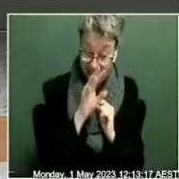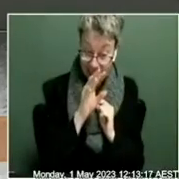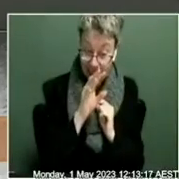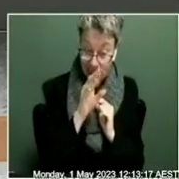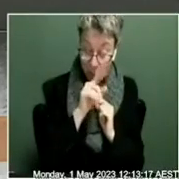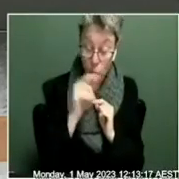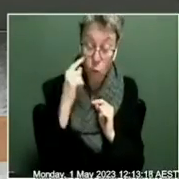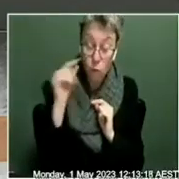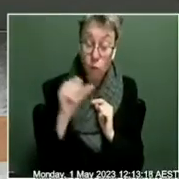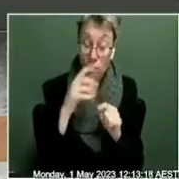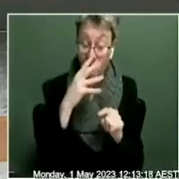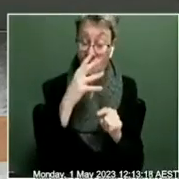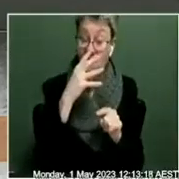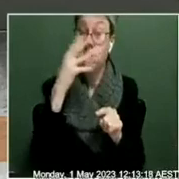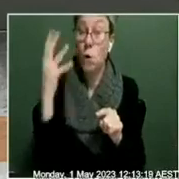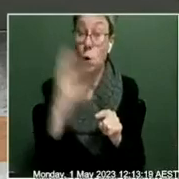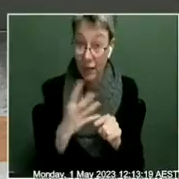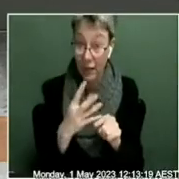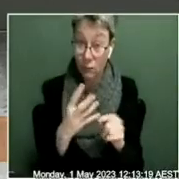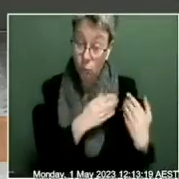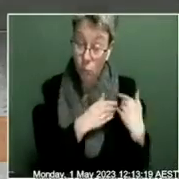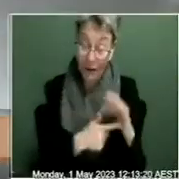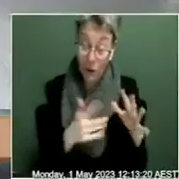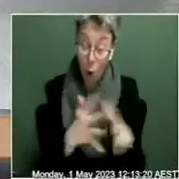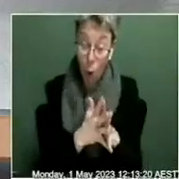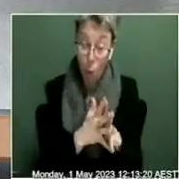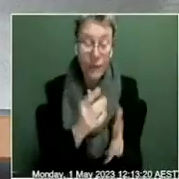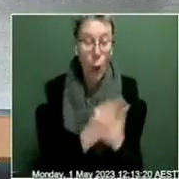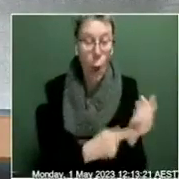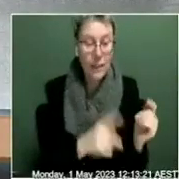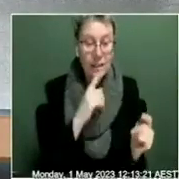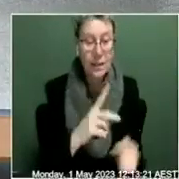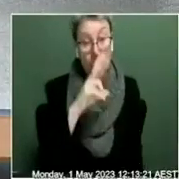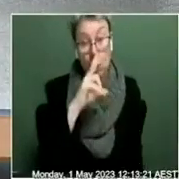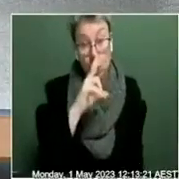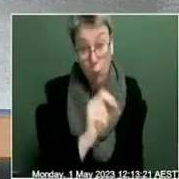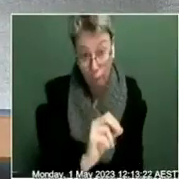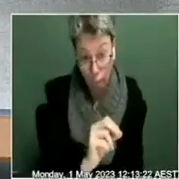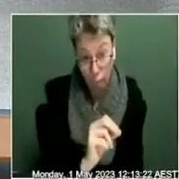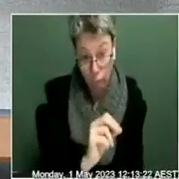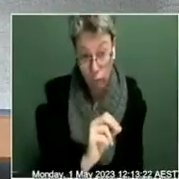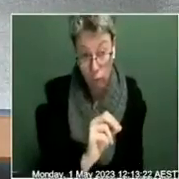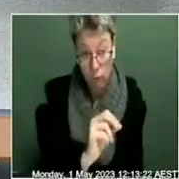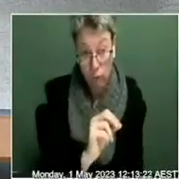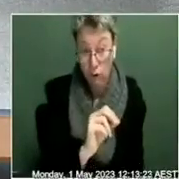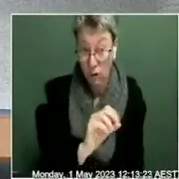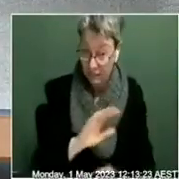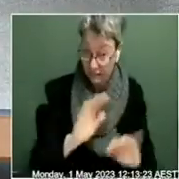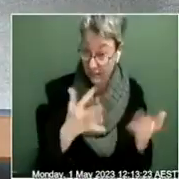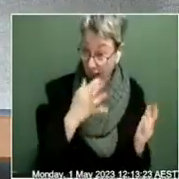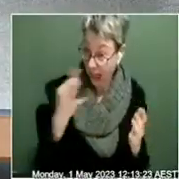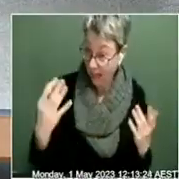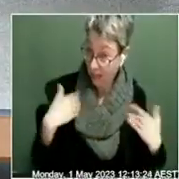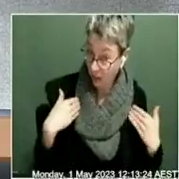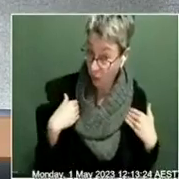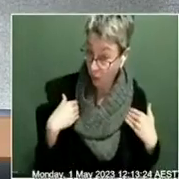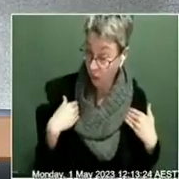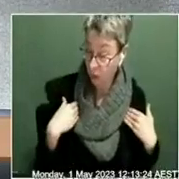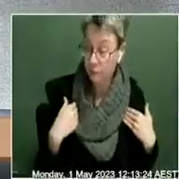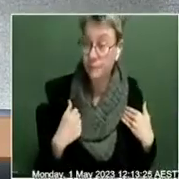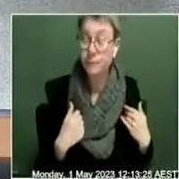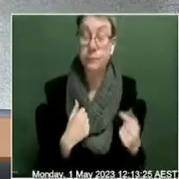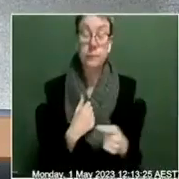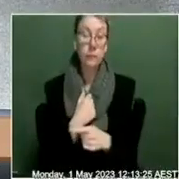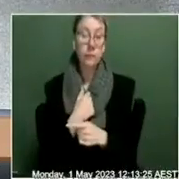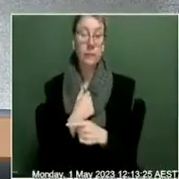provided advice to our ministers at the time that government was being briefed on the proposal for raising the age